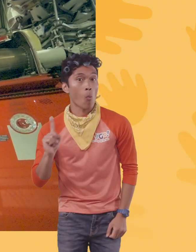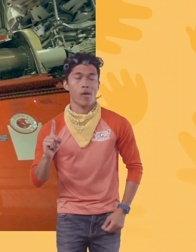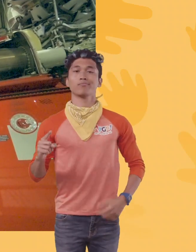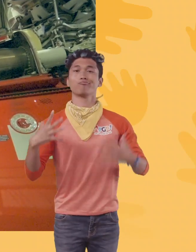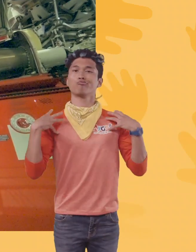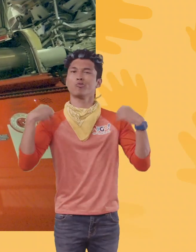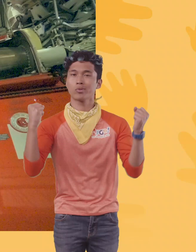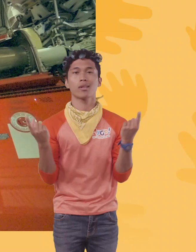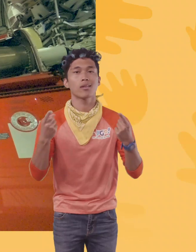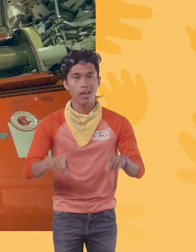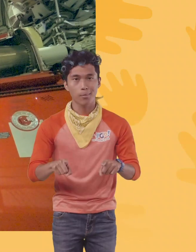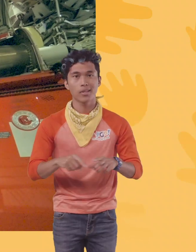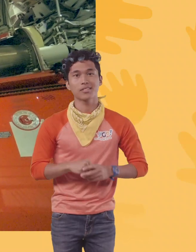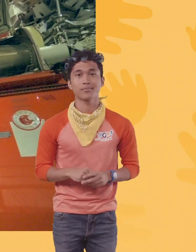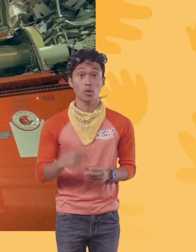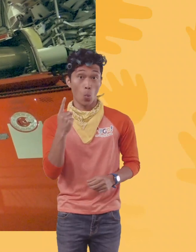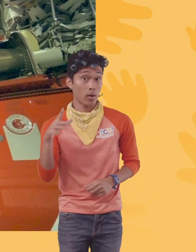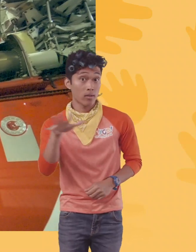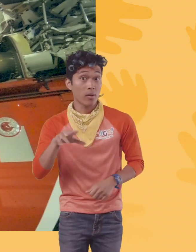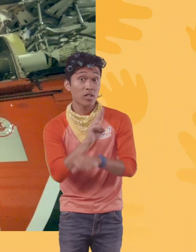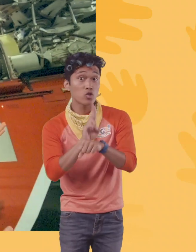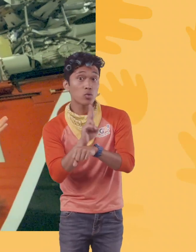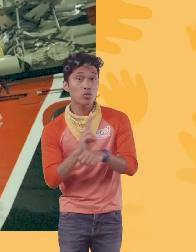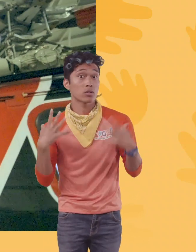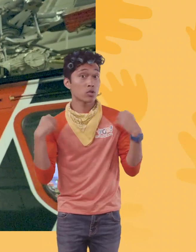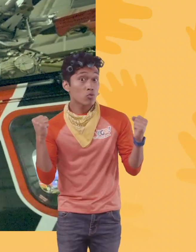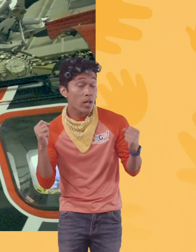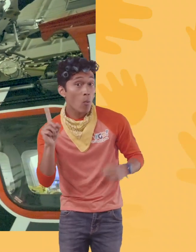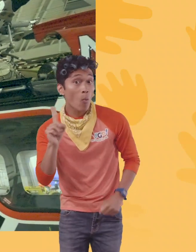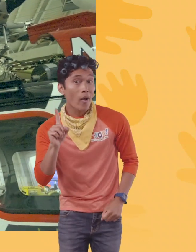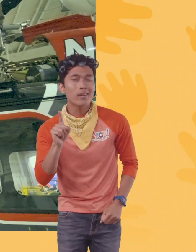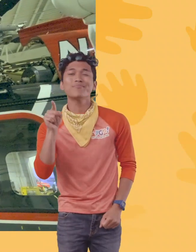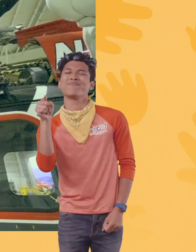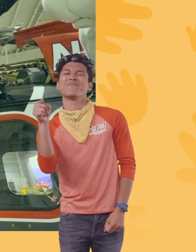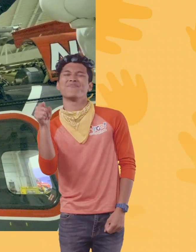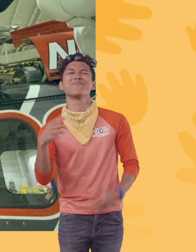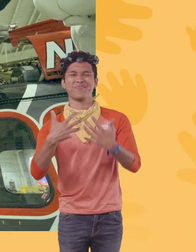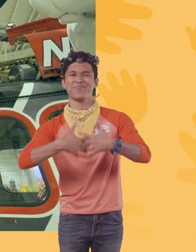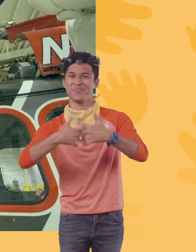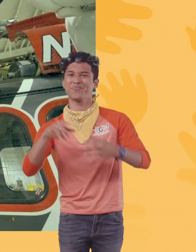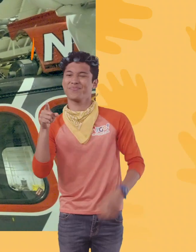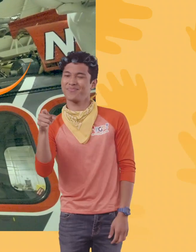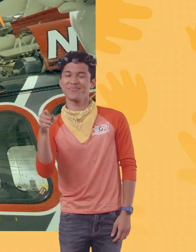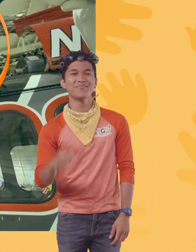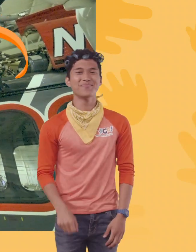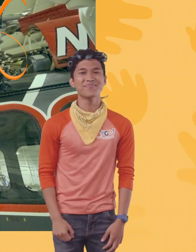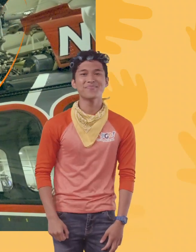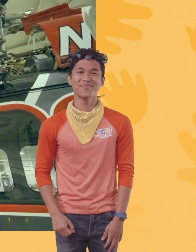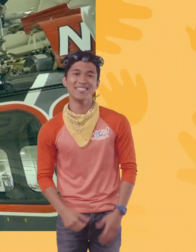all of its power. And one of the places that it uses its power is the transmission.